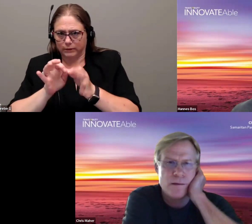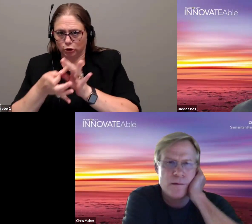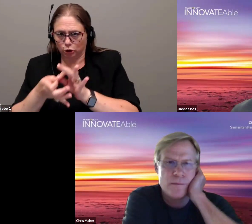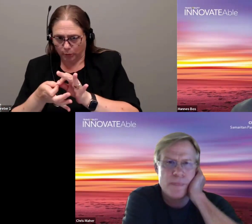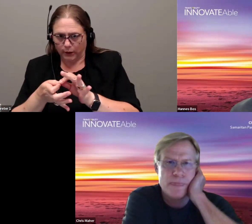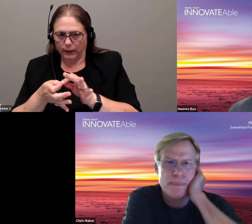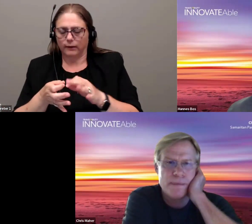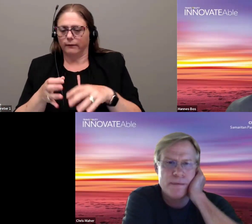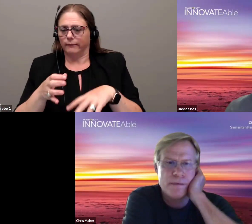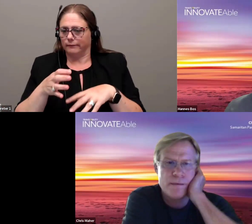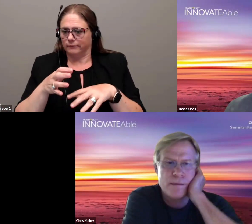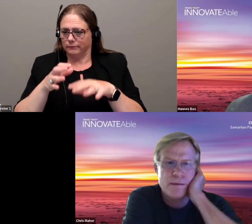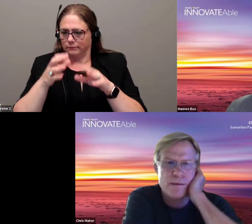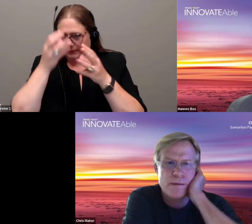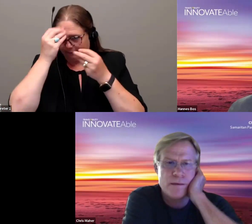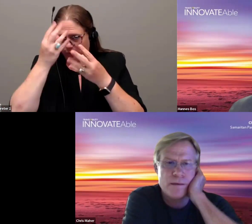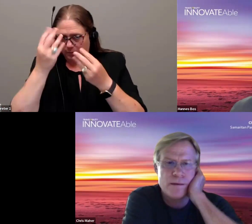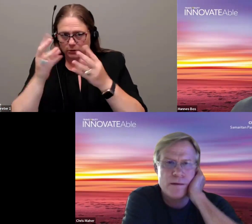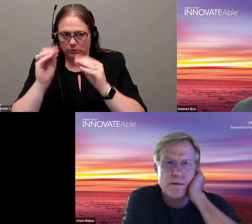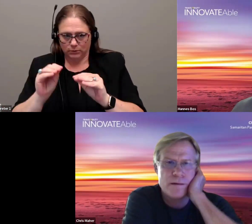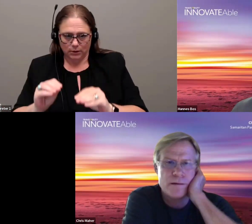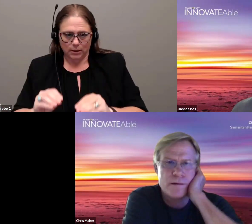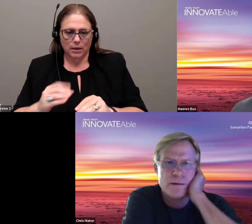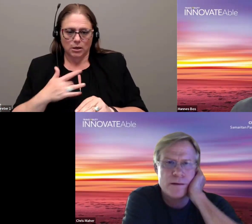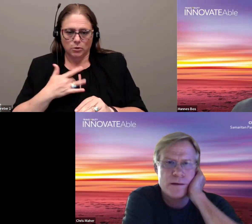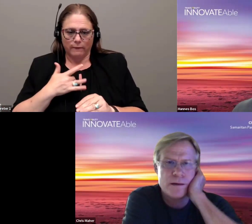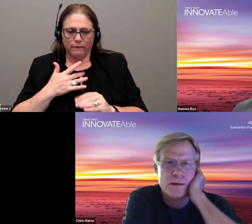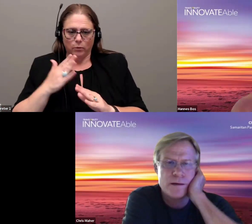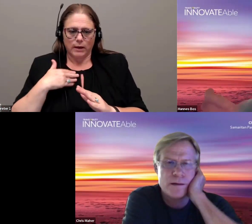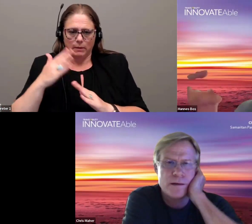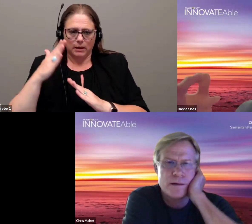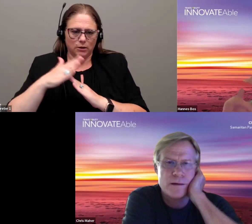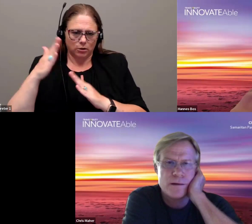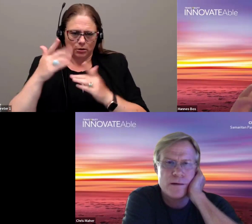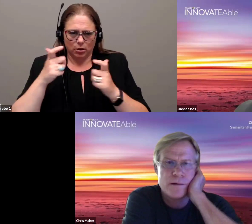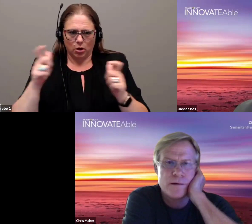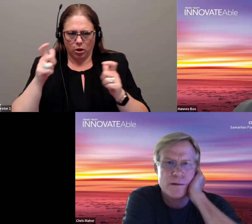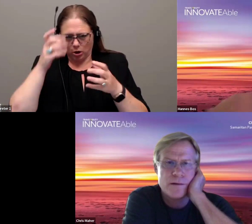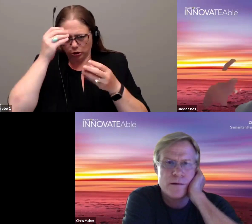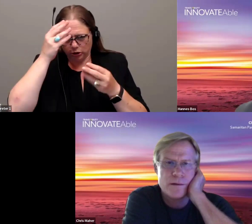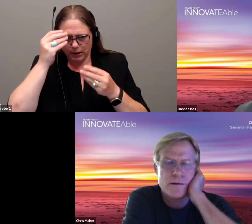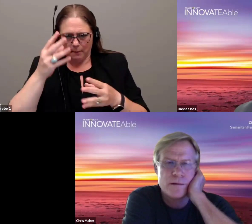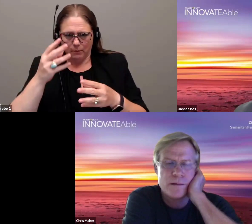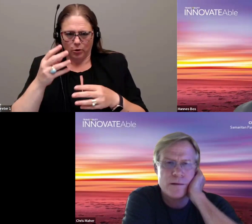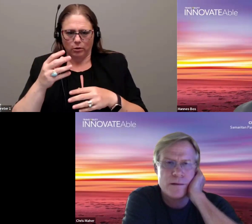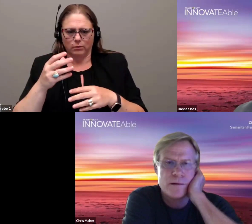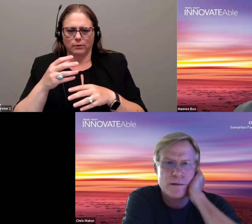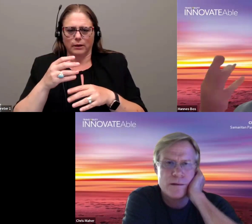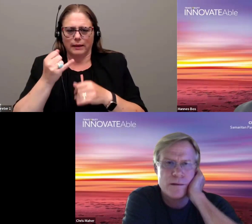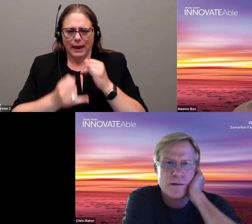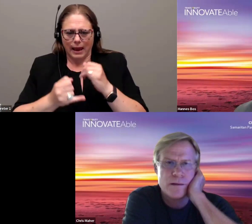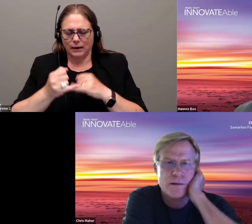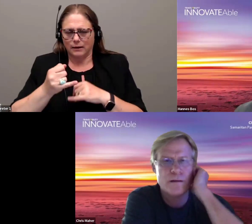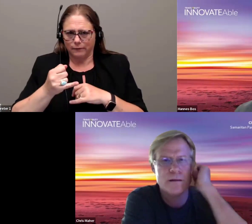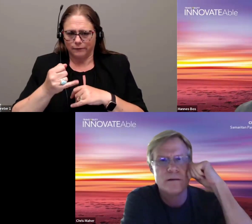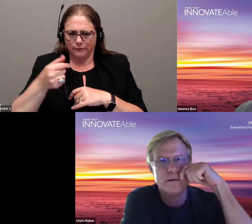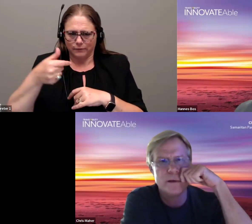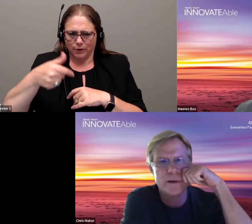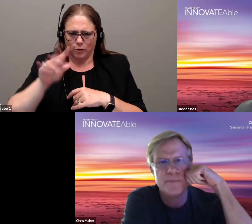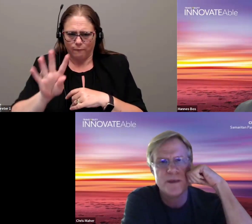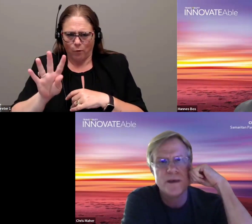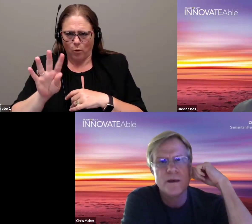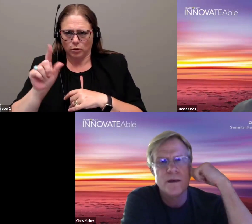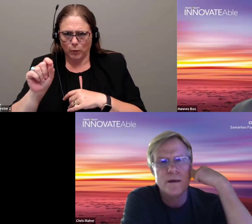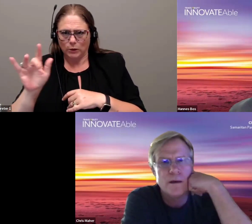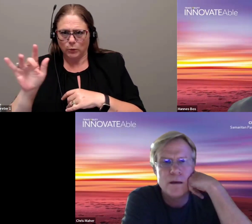in the world by end of Q1 2025, because we do that combination of manual intervention and 90% of